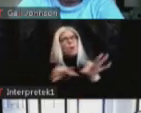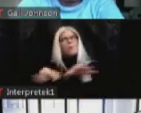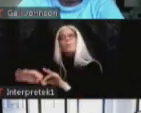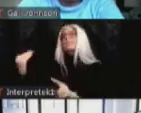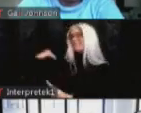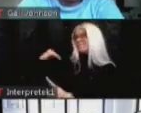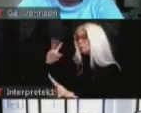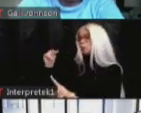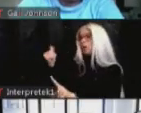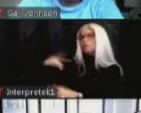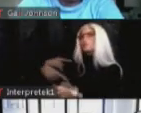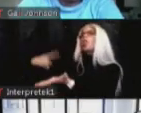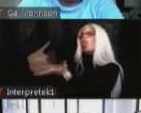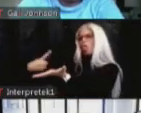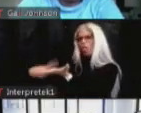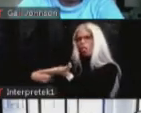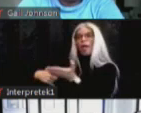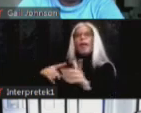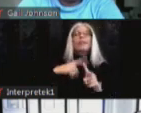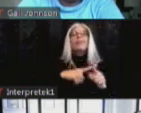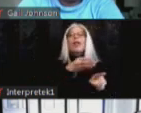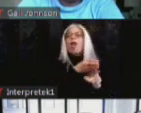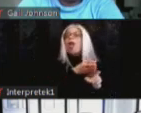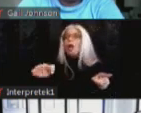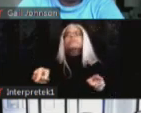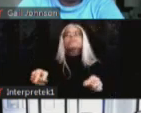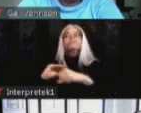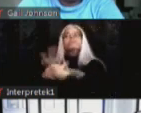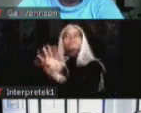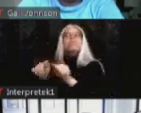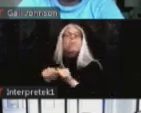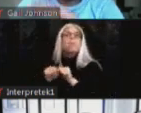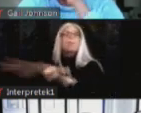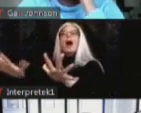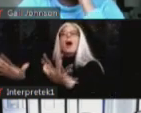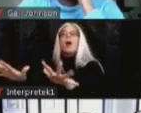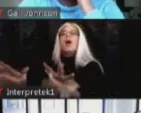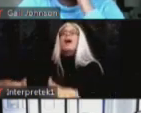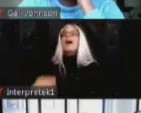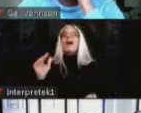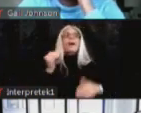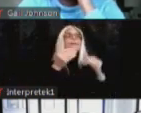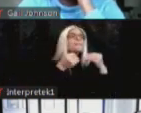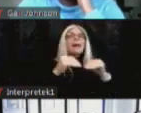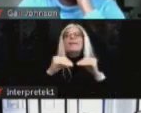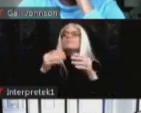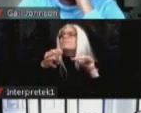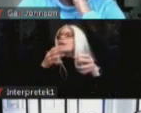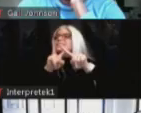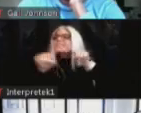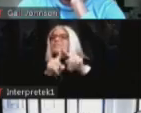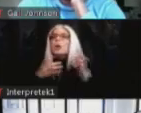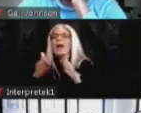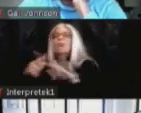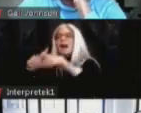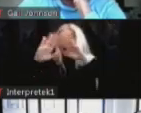then the pandemic hit. And for that, that meant that our team, our housing community development team, really had to rethink how were we going to